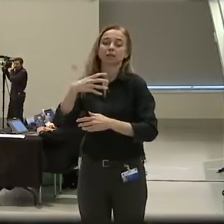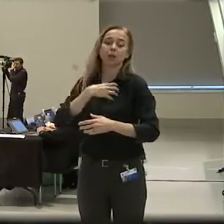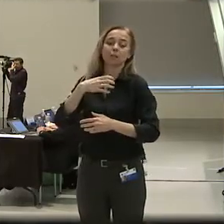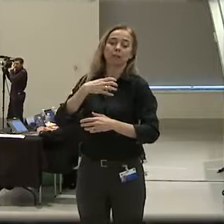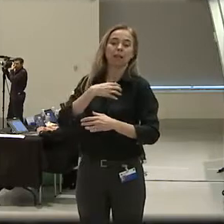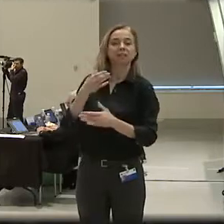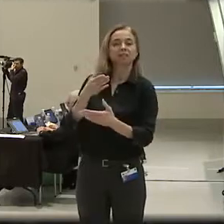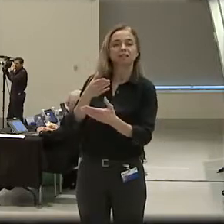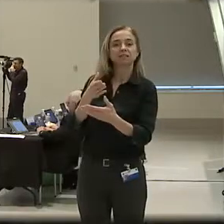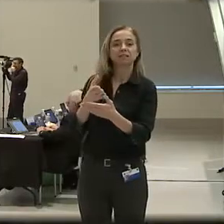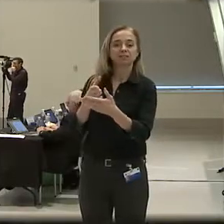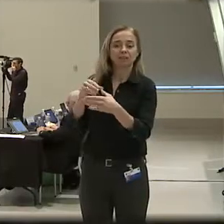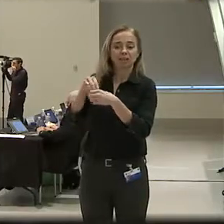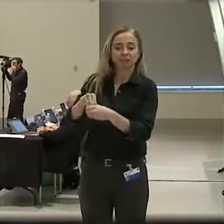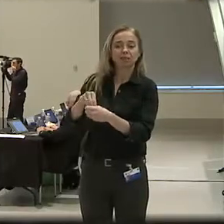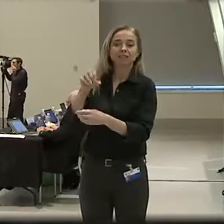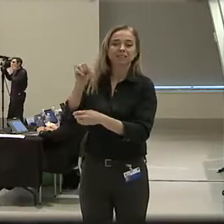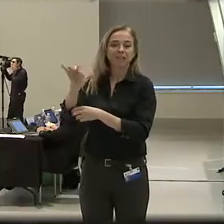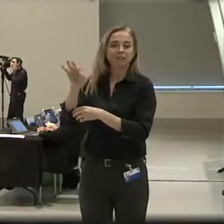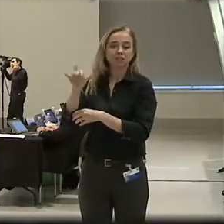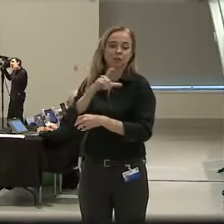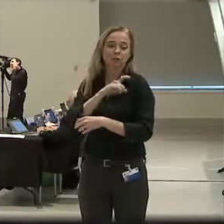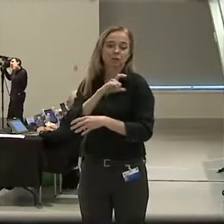of misconduct against San Francisco police officers.